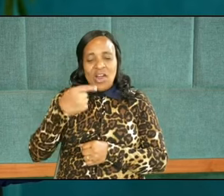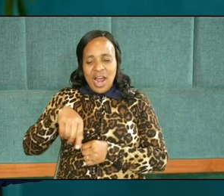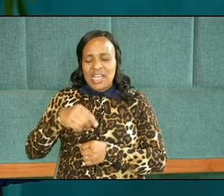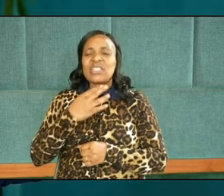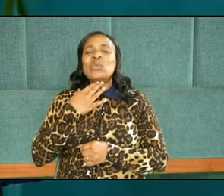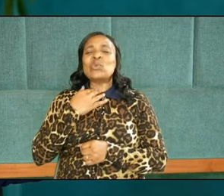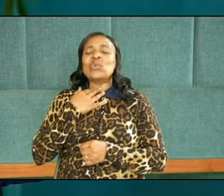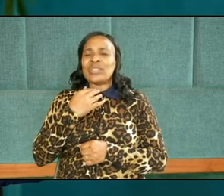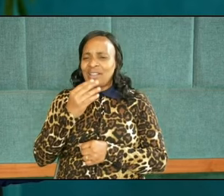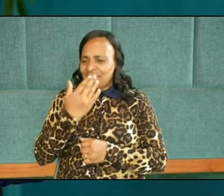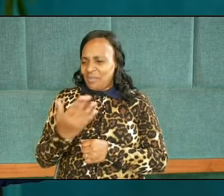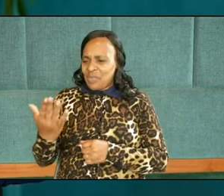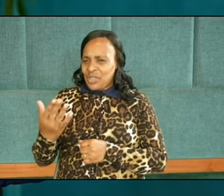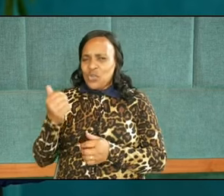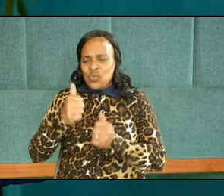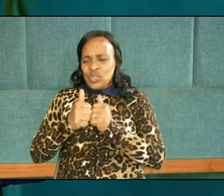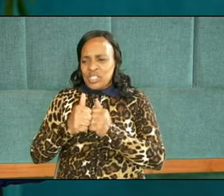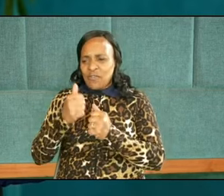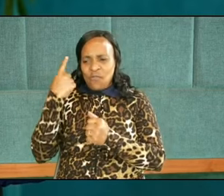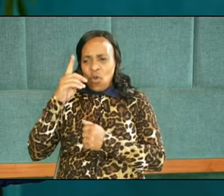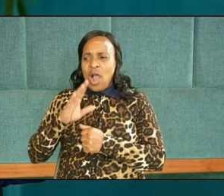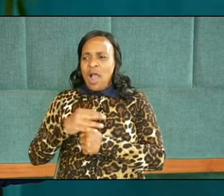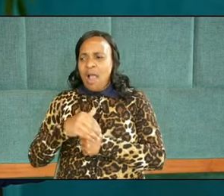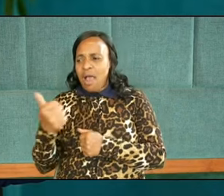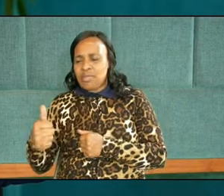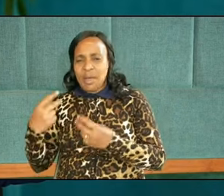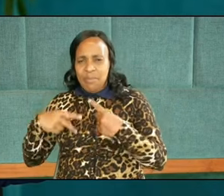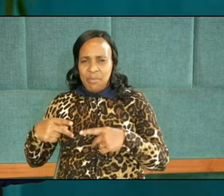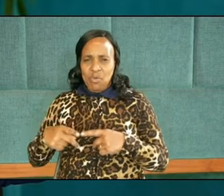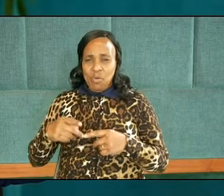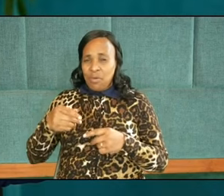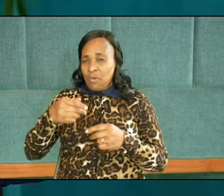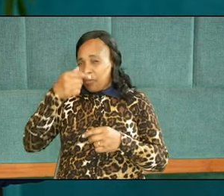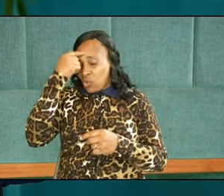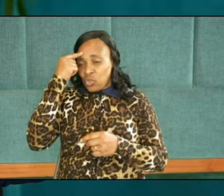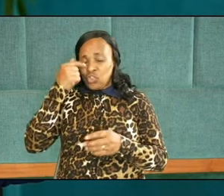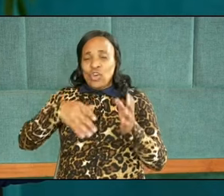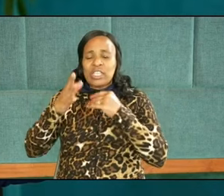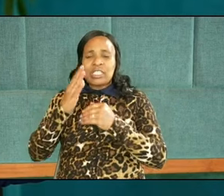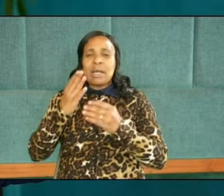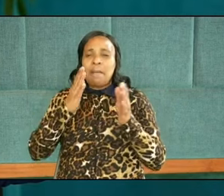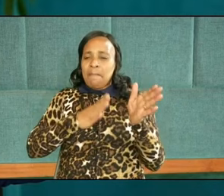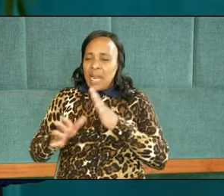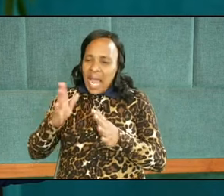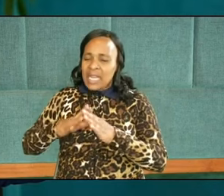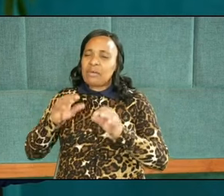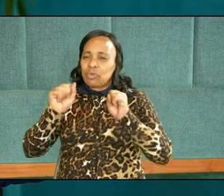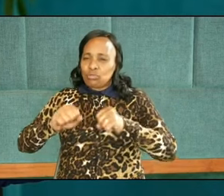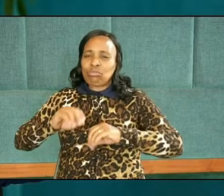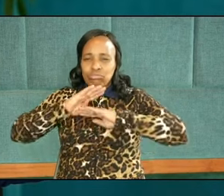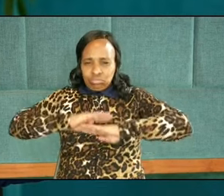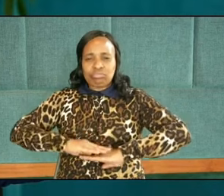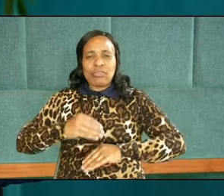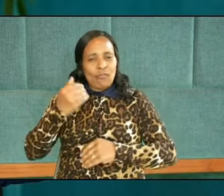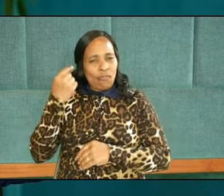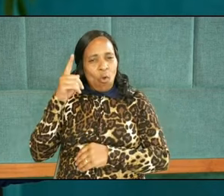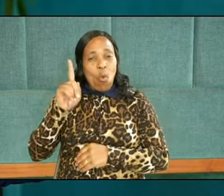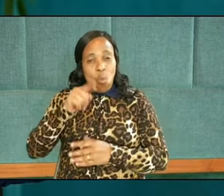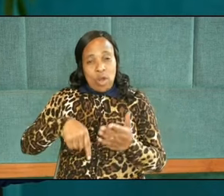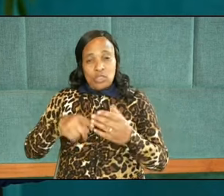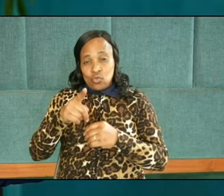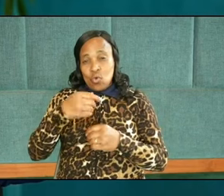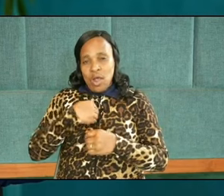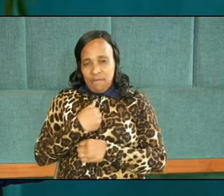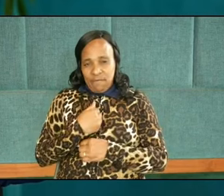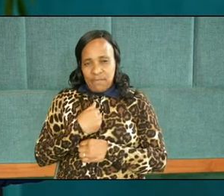something that belongs to someone else. So God's plan is always contentment. But it's very hard to be content when our eyes